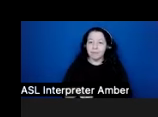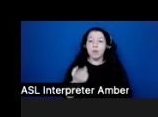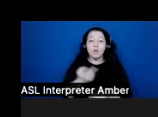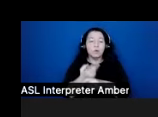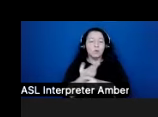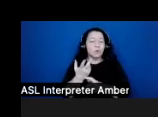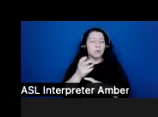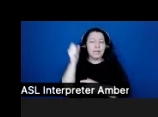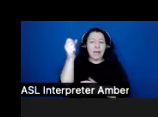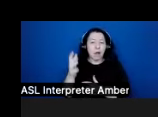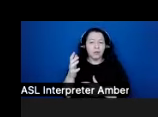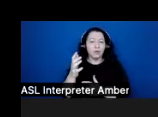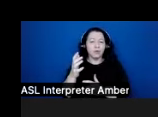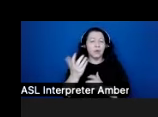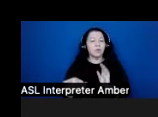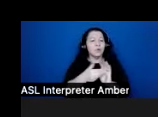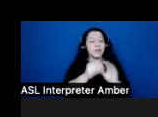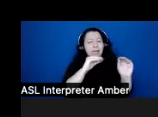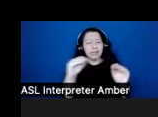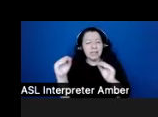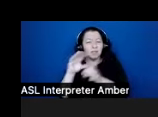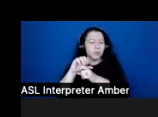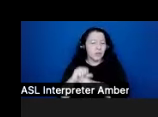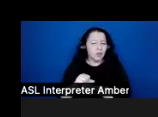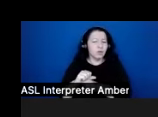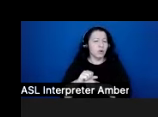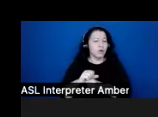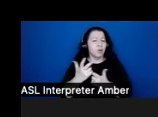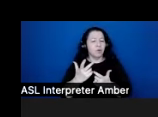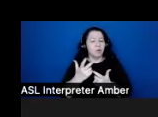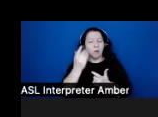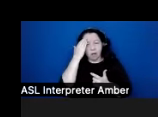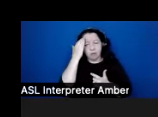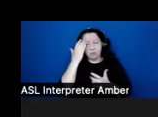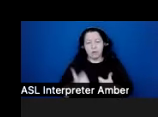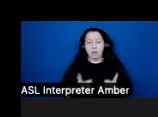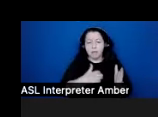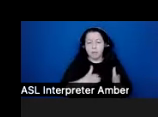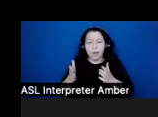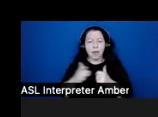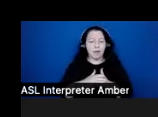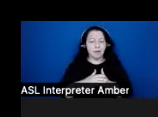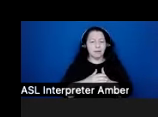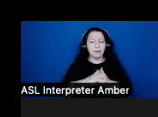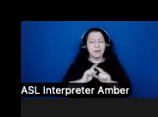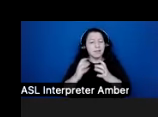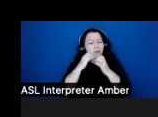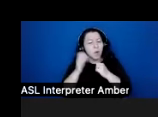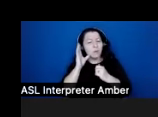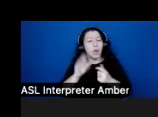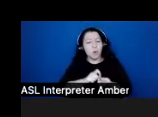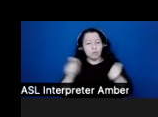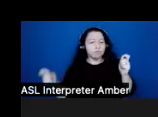to restore traditional teachings, lifeways, and values that will reverse the damage of social norms, right? Designed